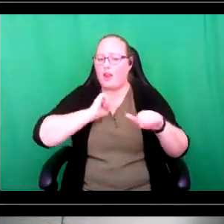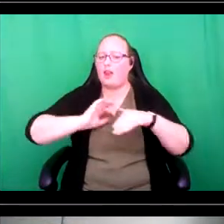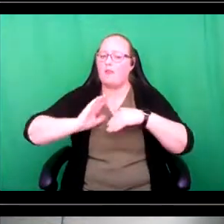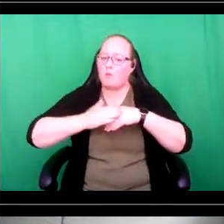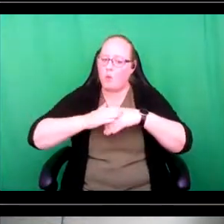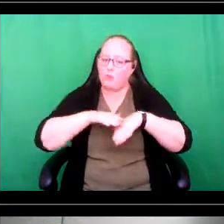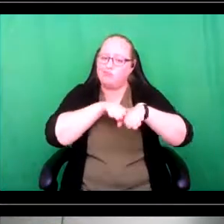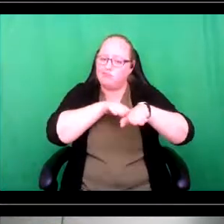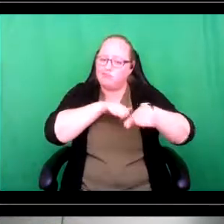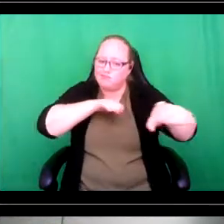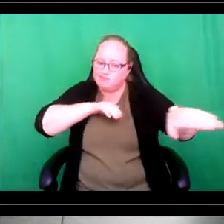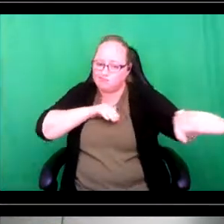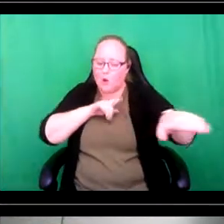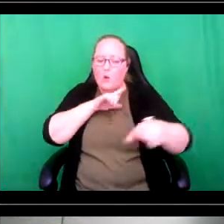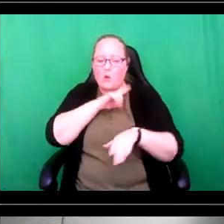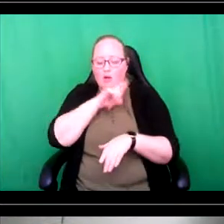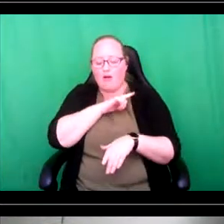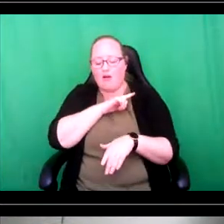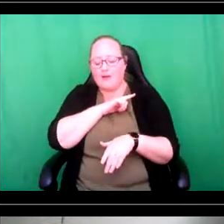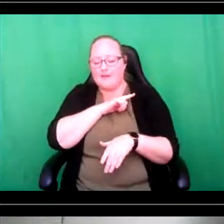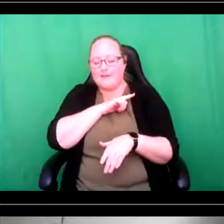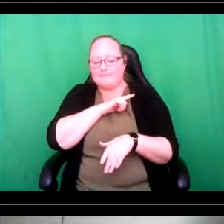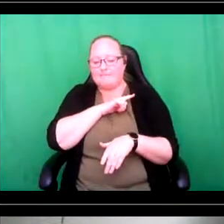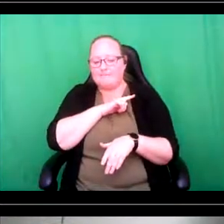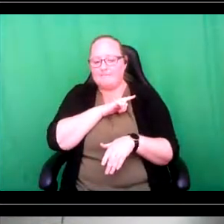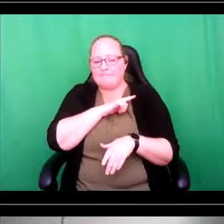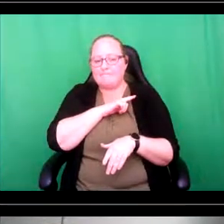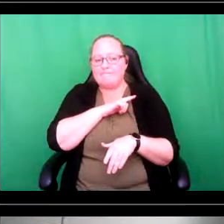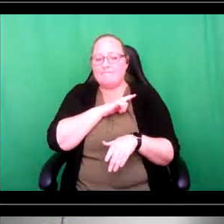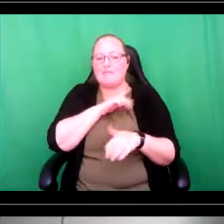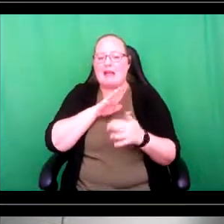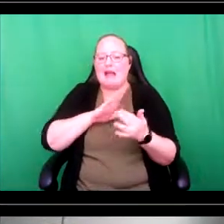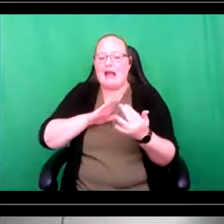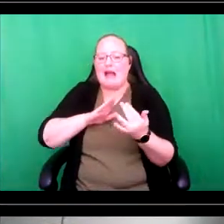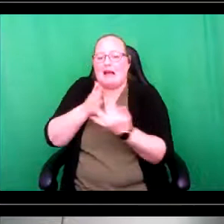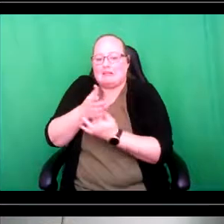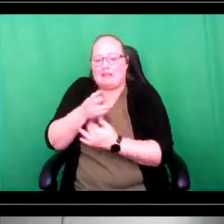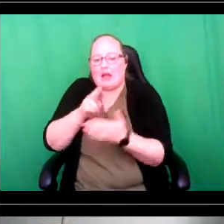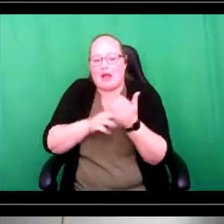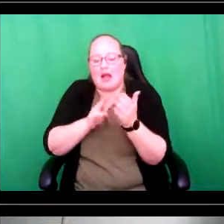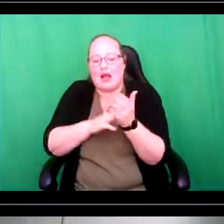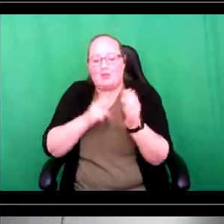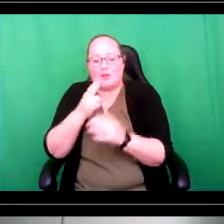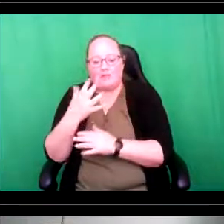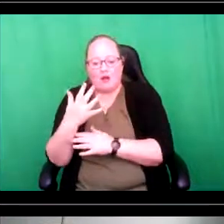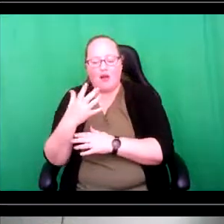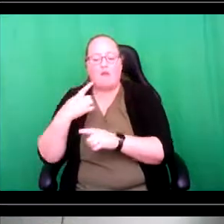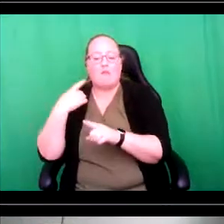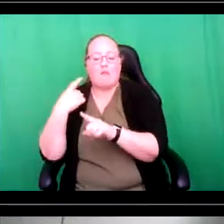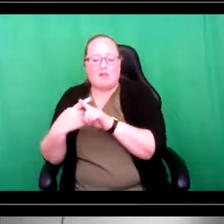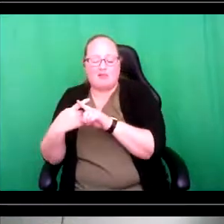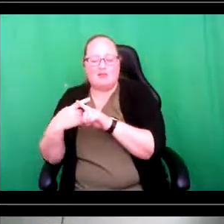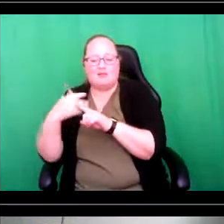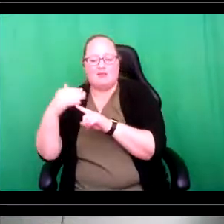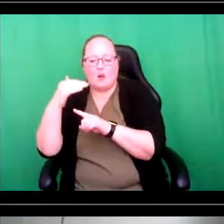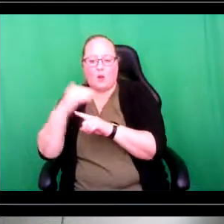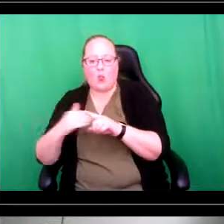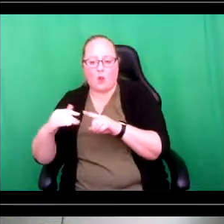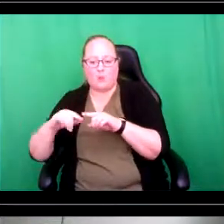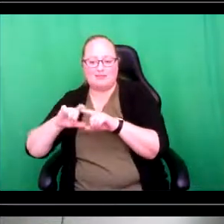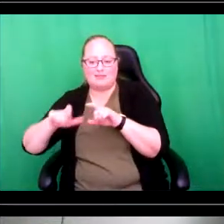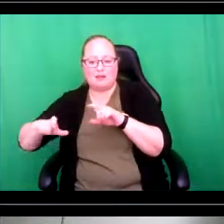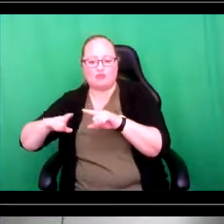because more people will want to access both the M25 but also Lower Thames Crossing itself. So I